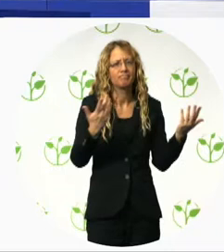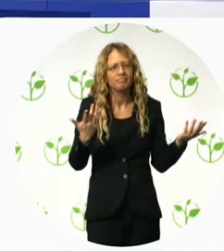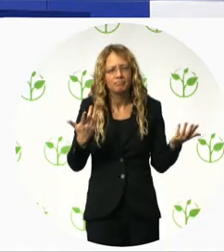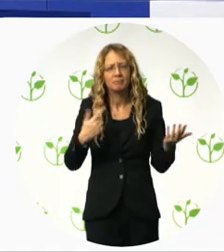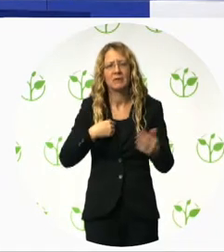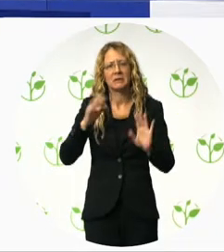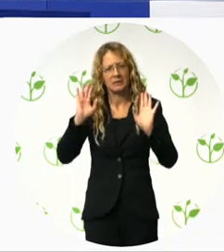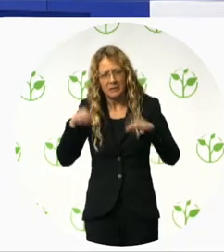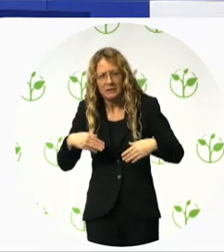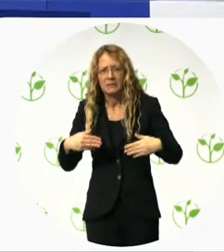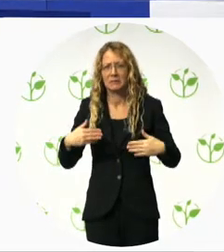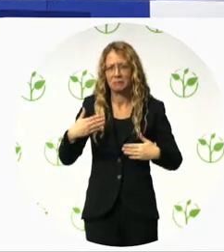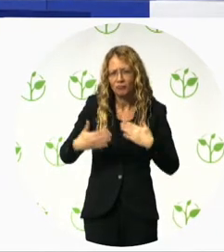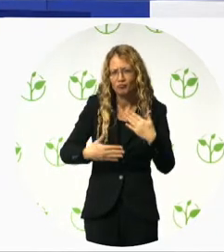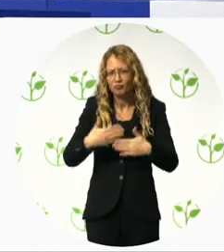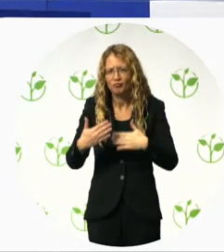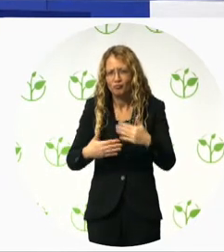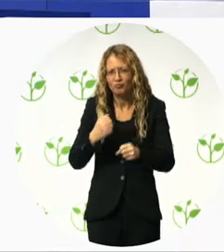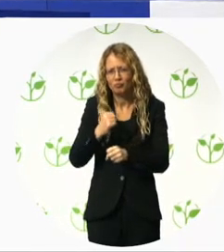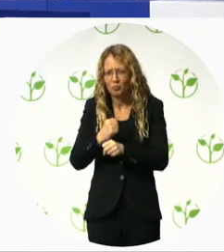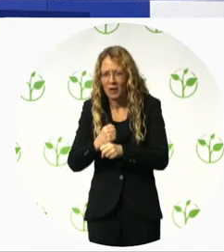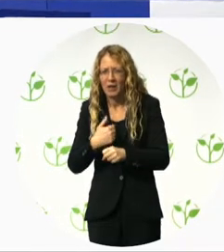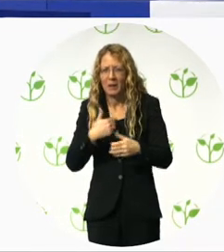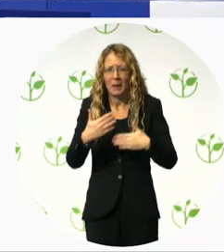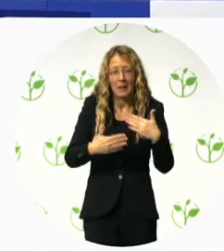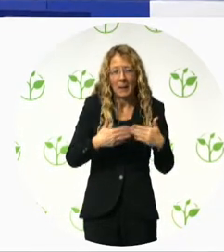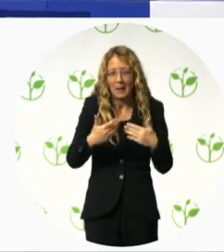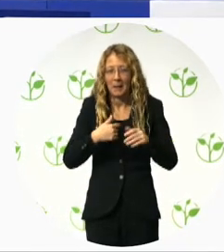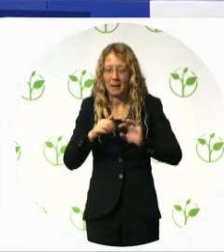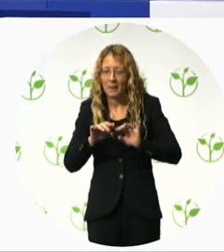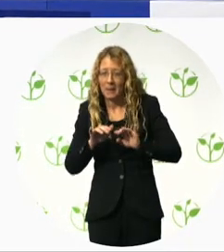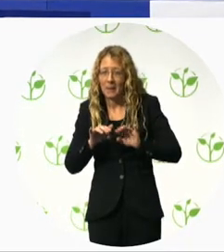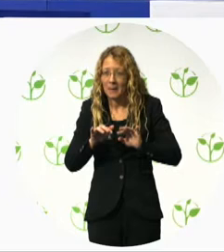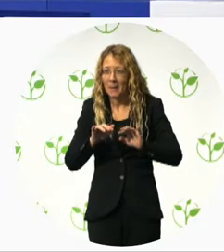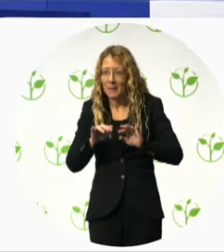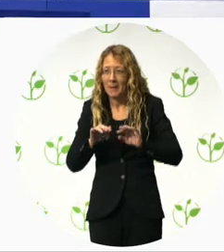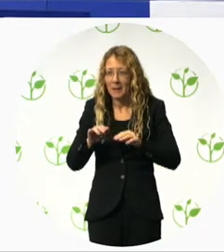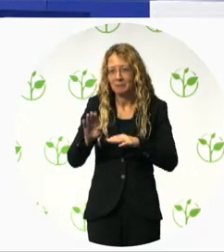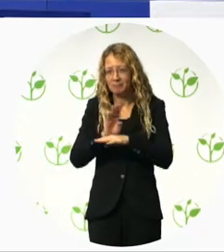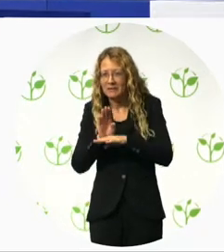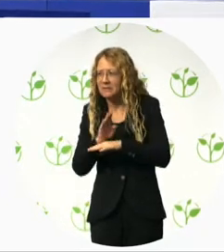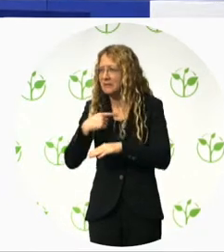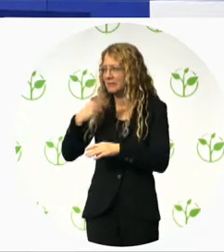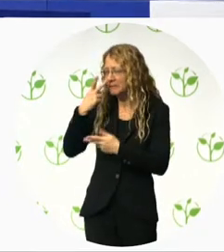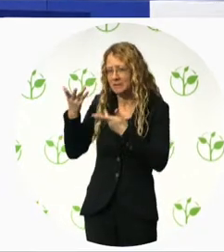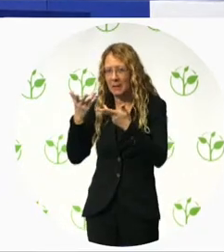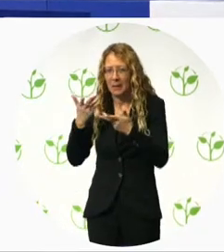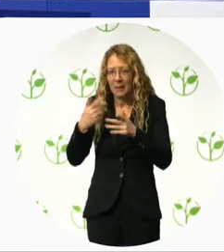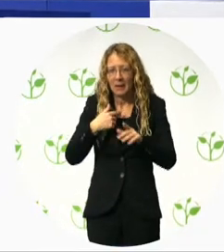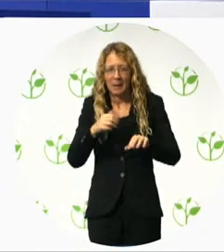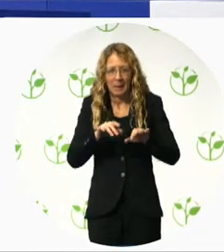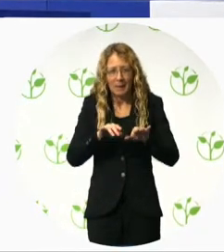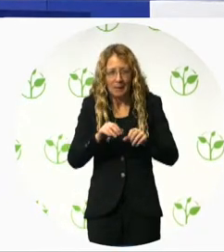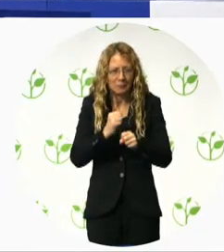So not only the tow truck, there are a lot of services that are not accessible, they're only accessible by phone.